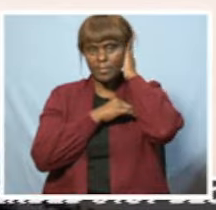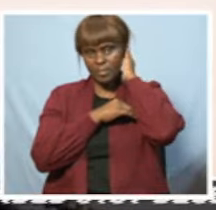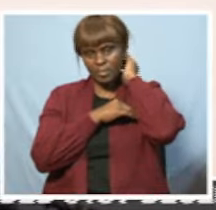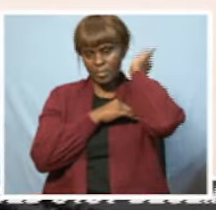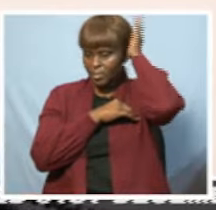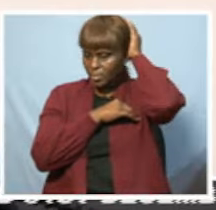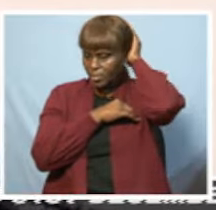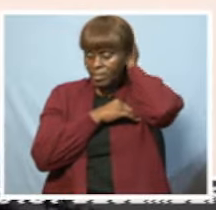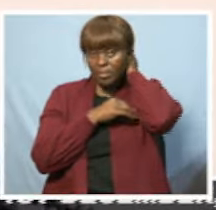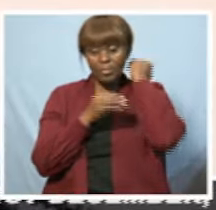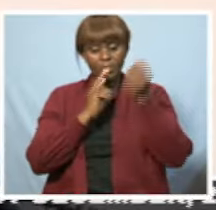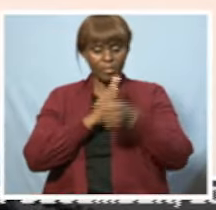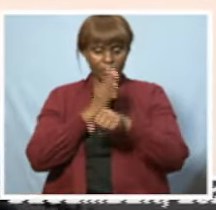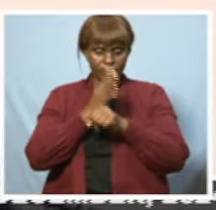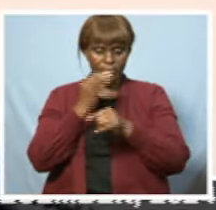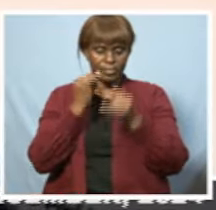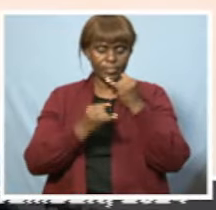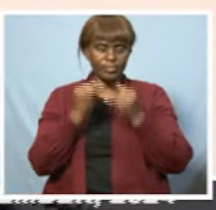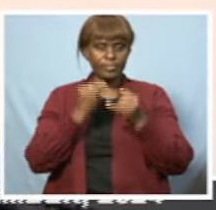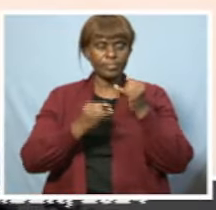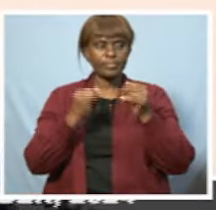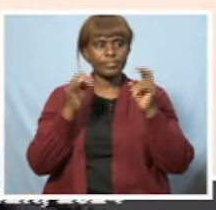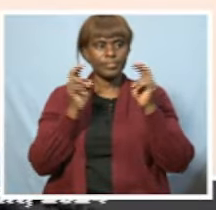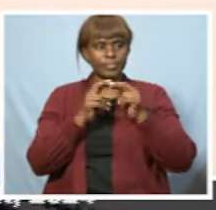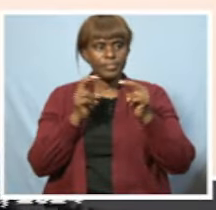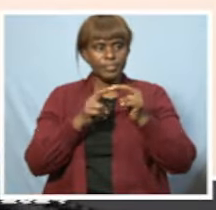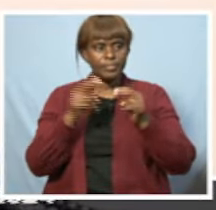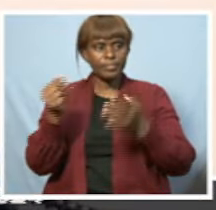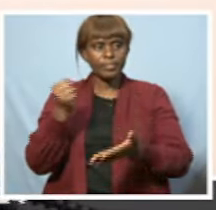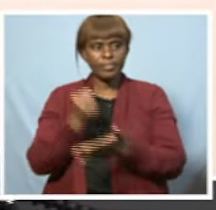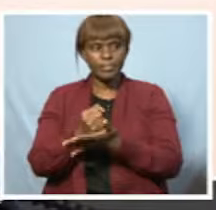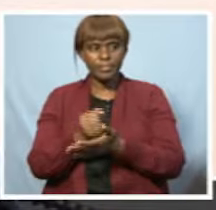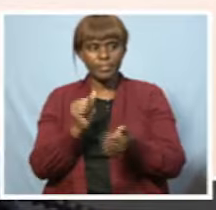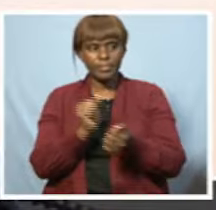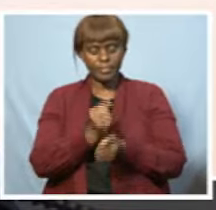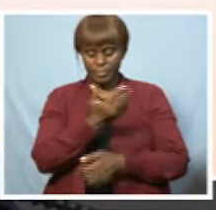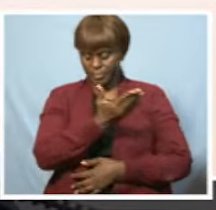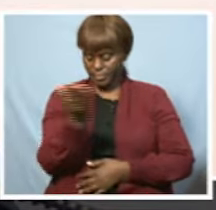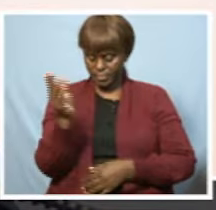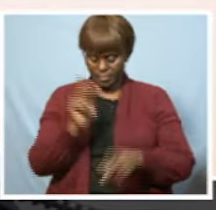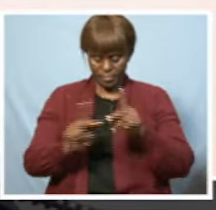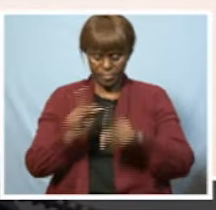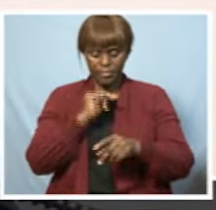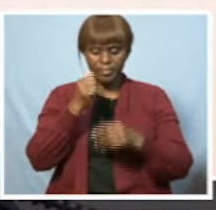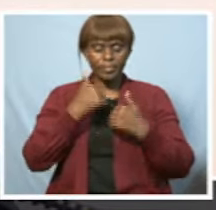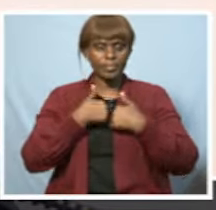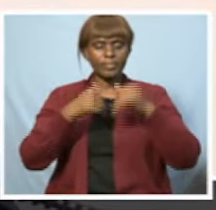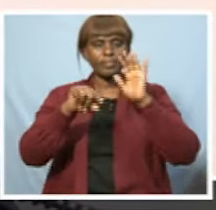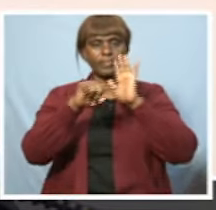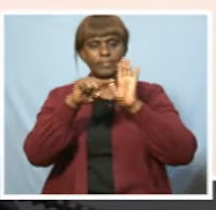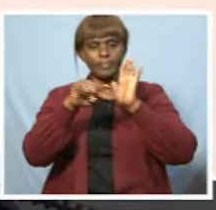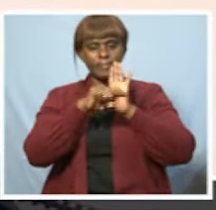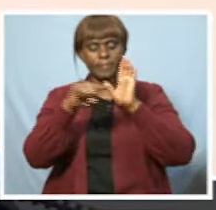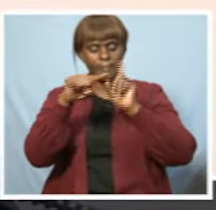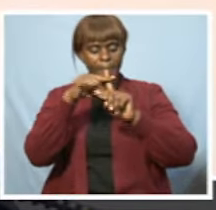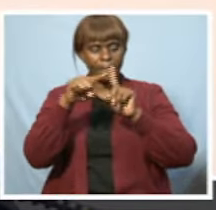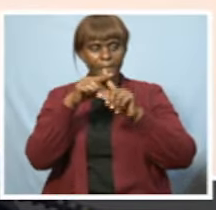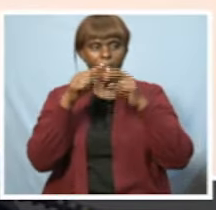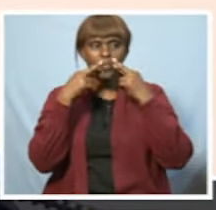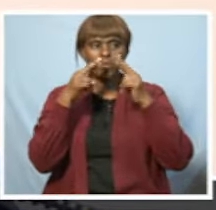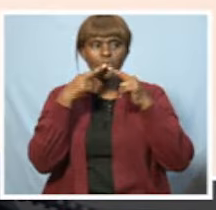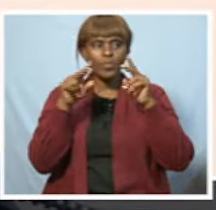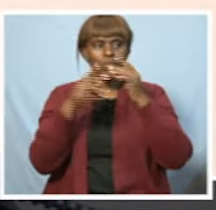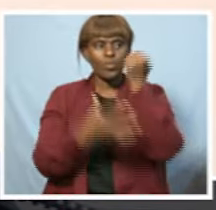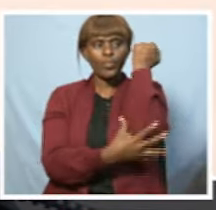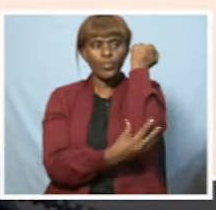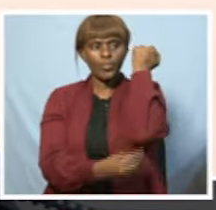the expiry of the contract and protracted engagement with this contractor, which were not yielding positive results, and based on his poor